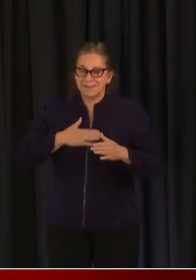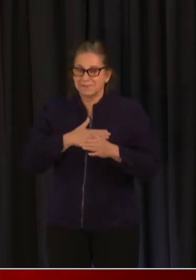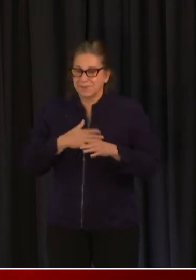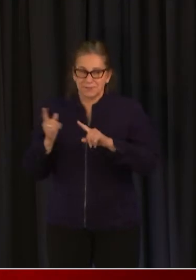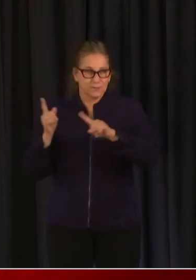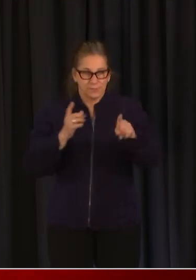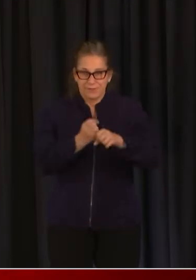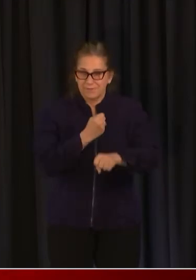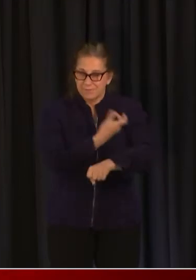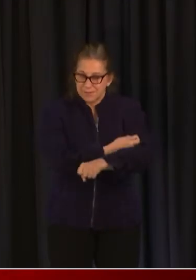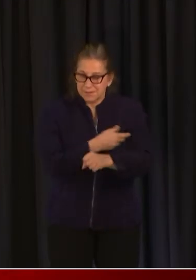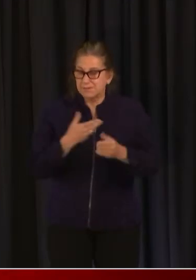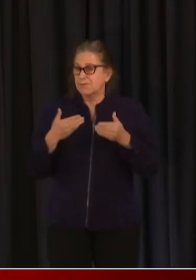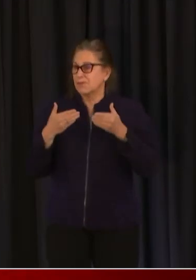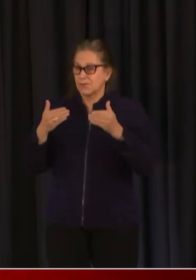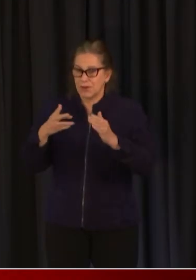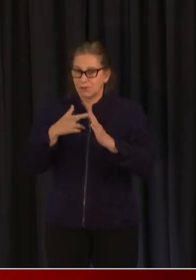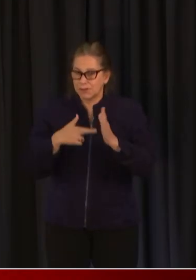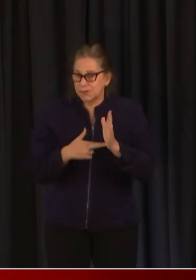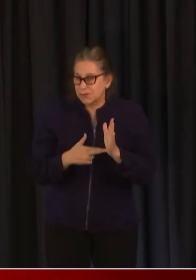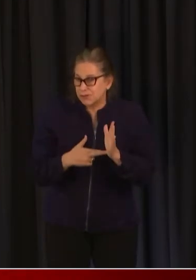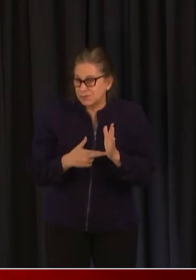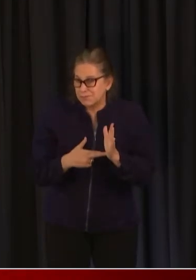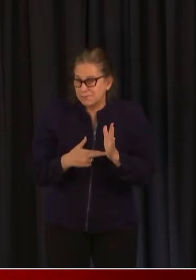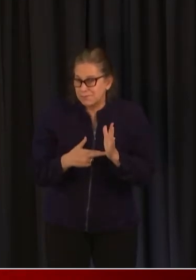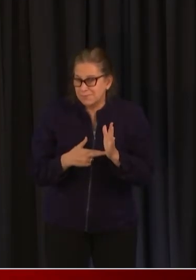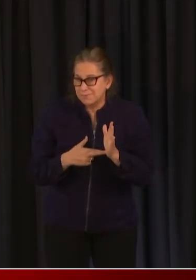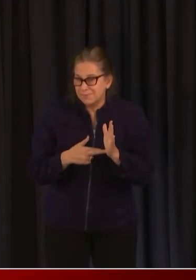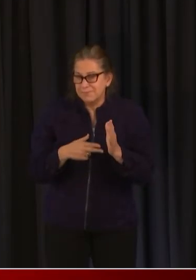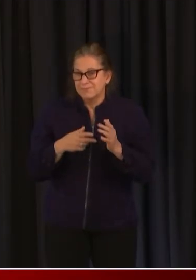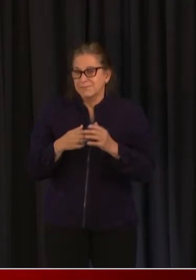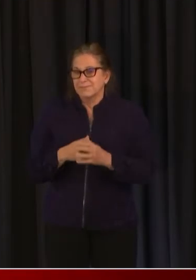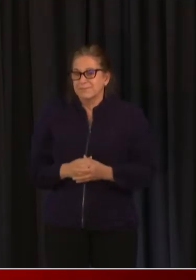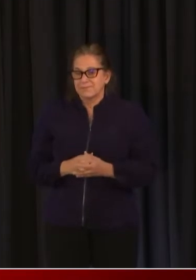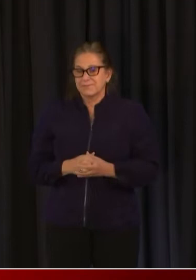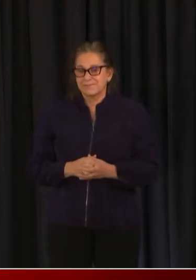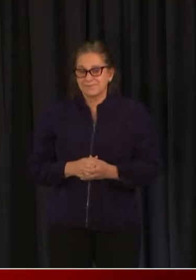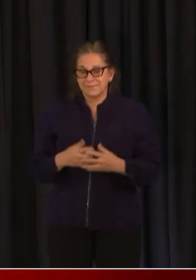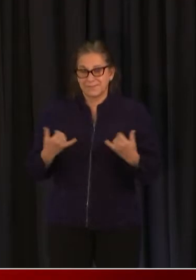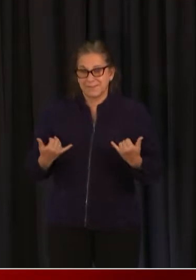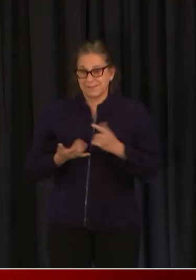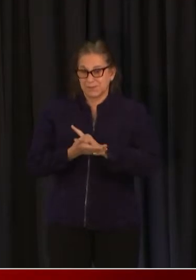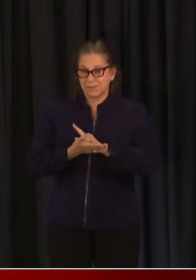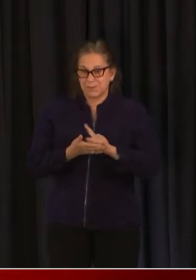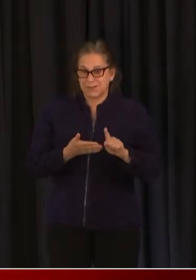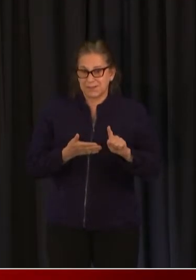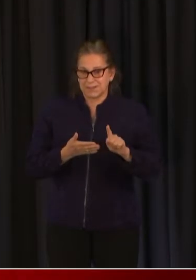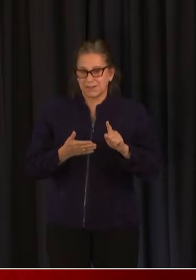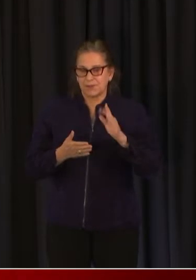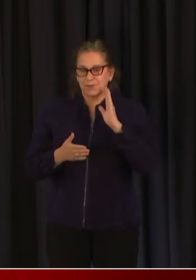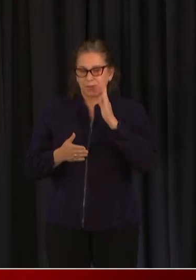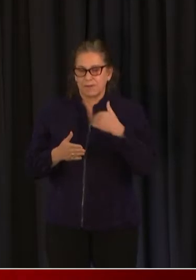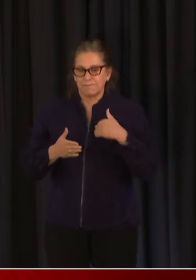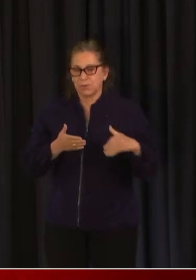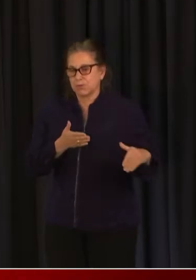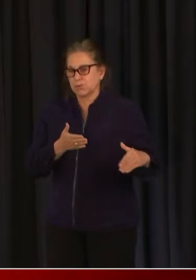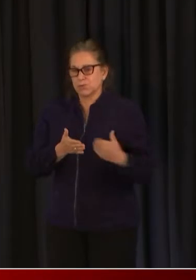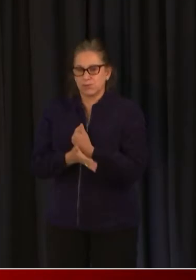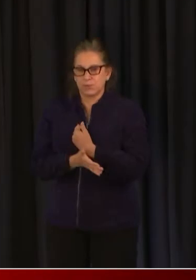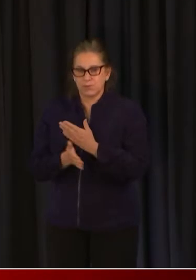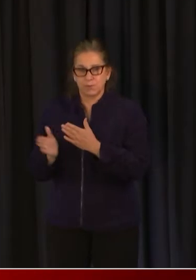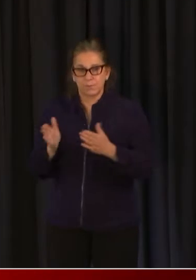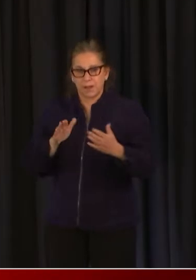in the vaccination front as well. This week, we will transition from